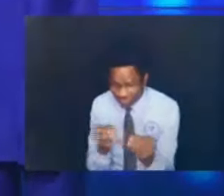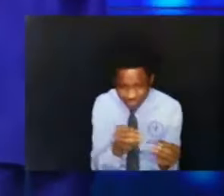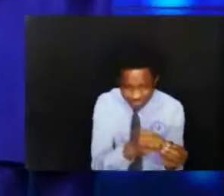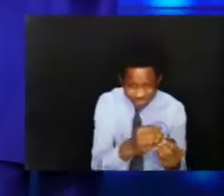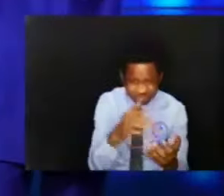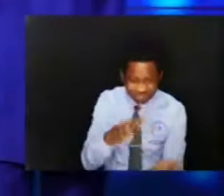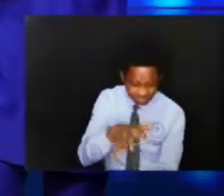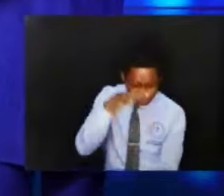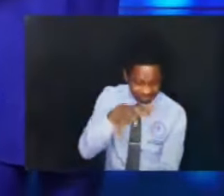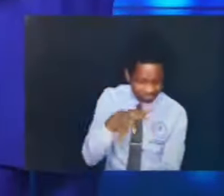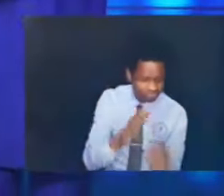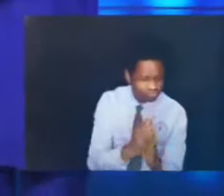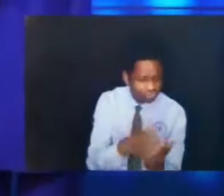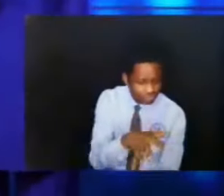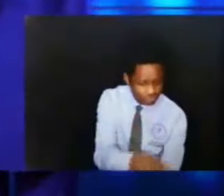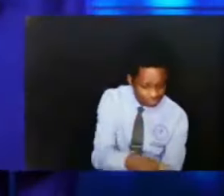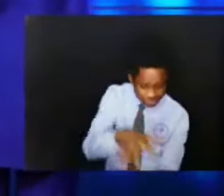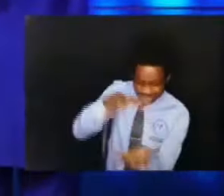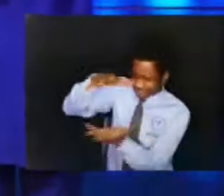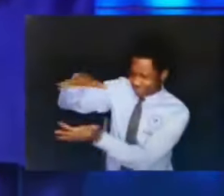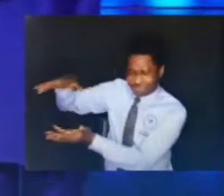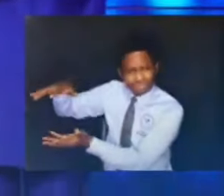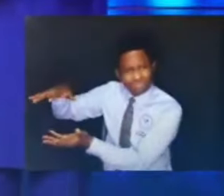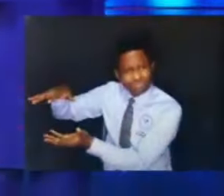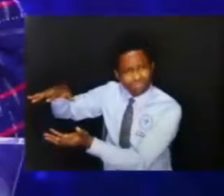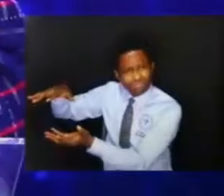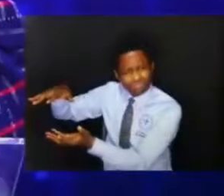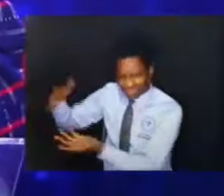Number of them. Later on, I was wondering what he was going to do with them.